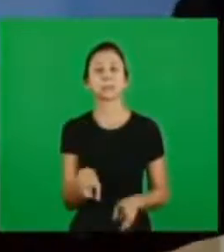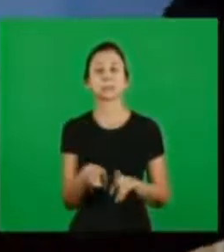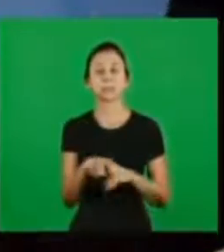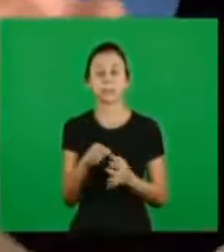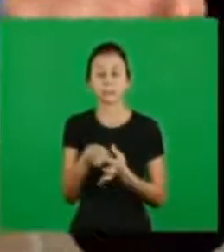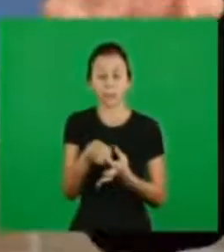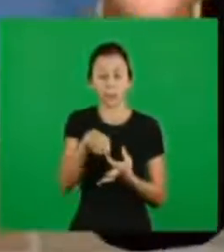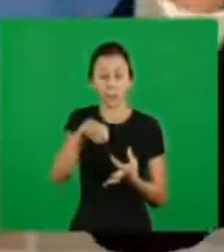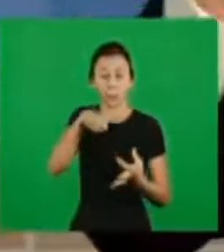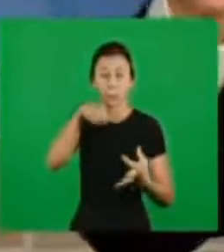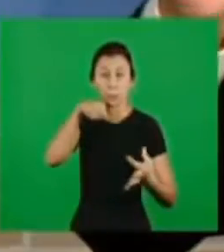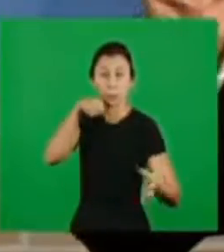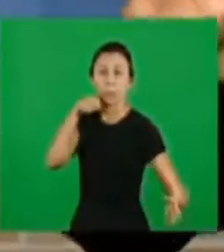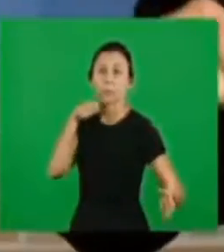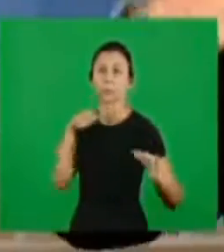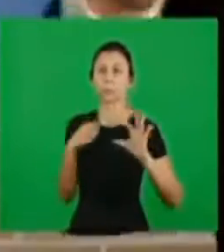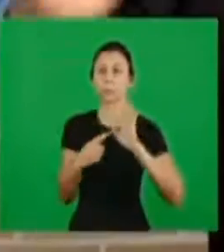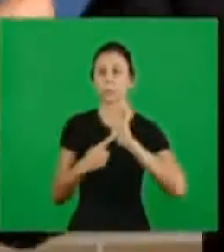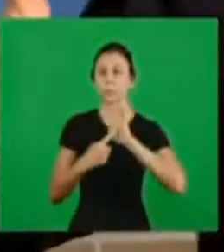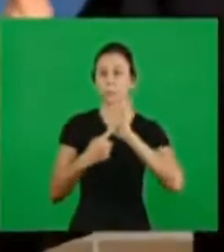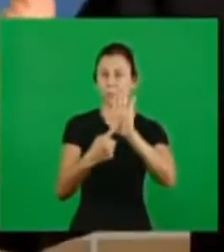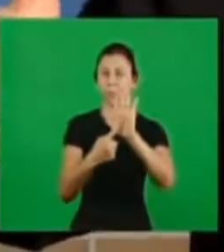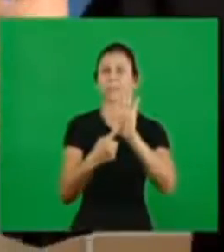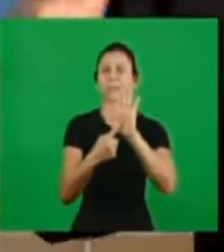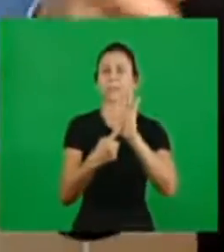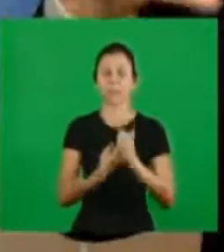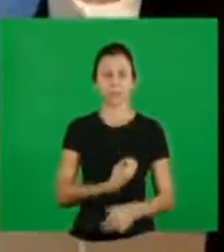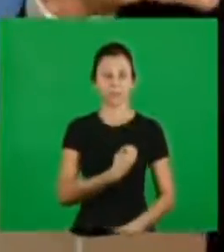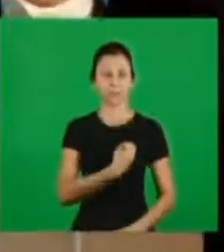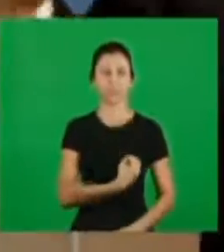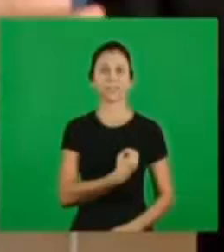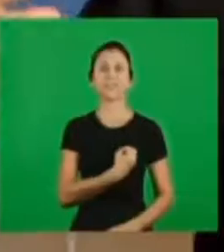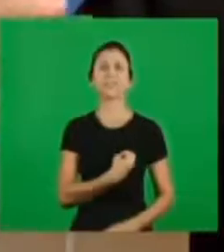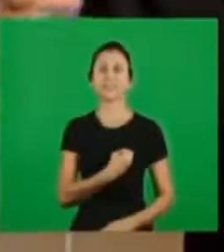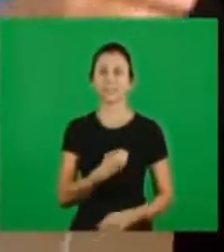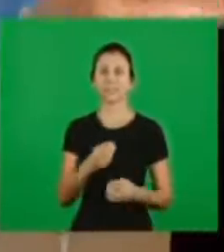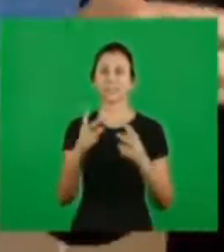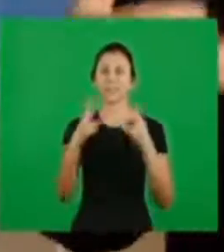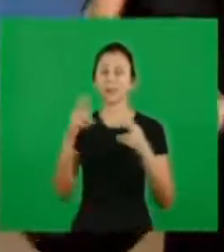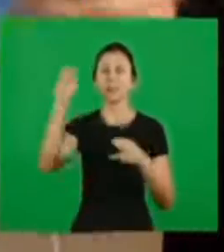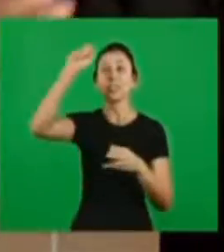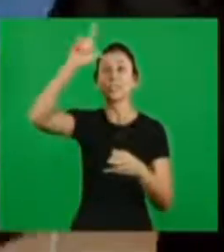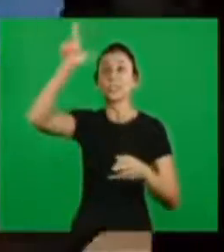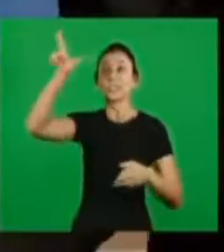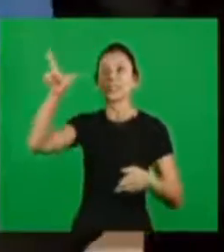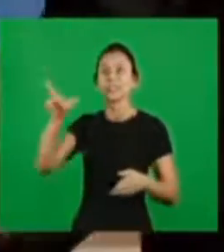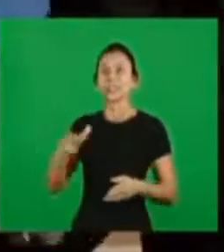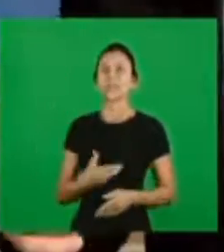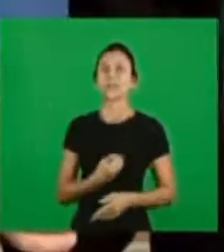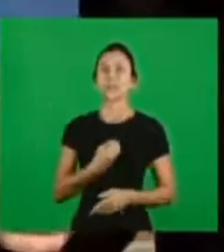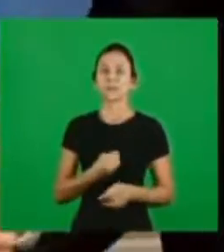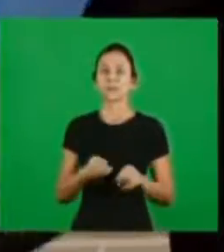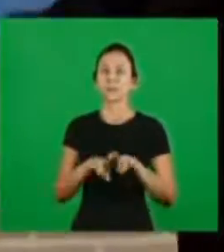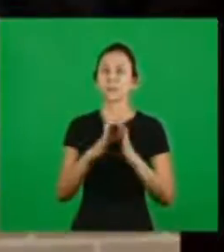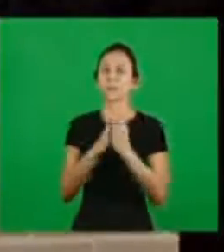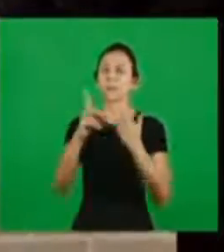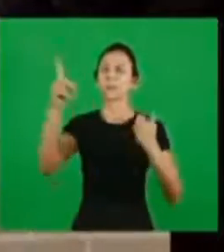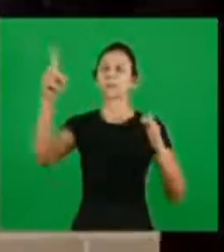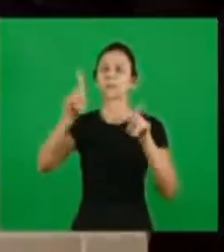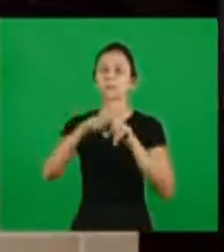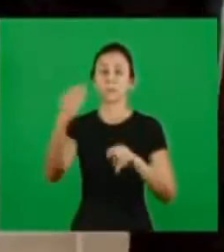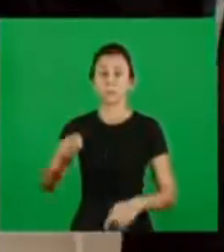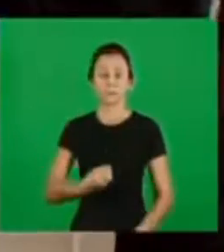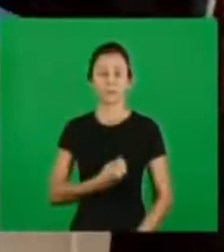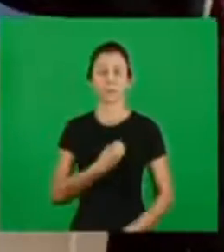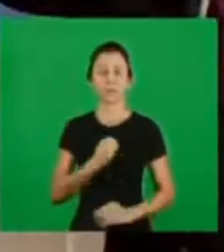detail that is important here, it's like the sun is to show that the word gives life. In the same way that sun gives light, the word also gives